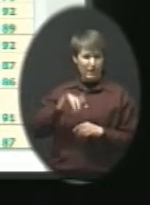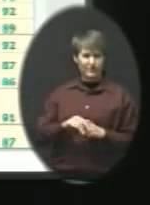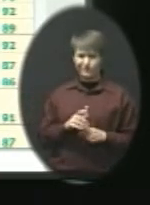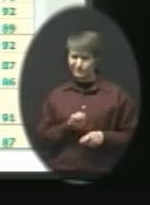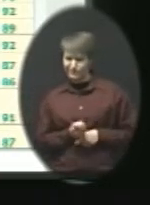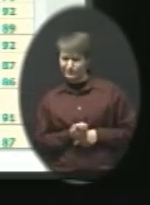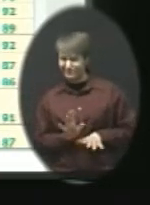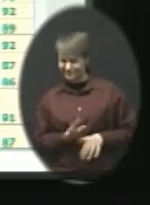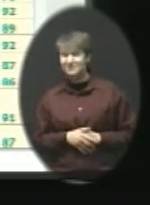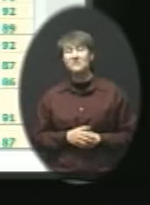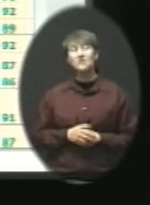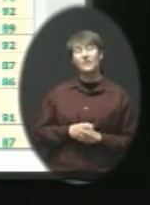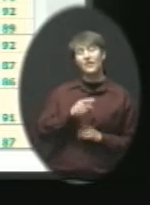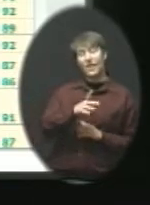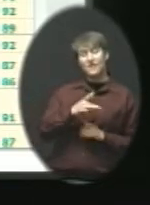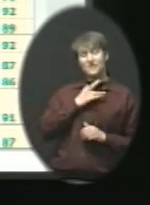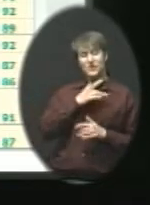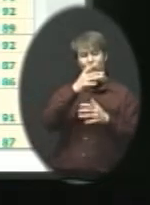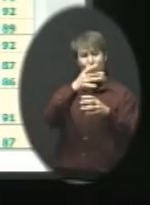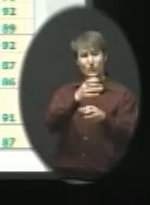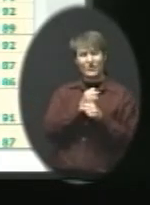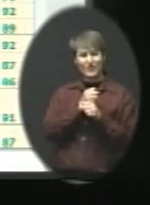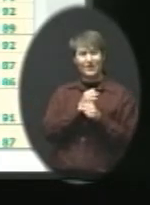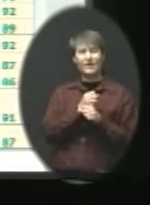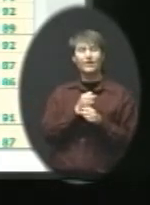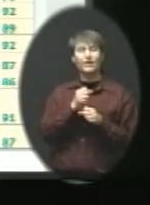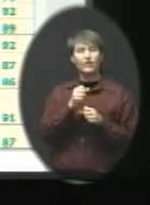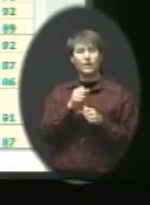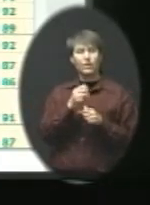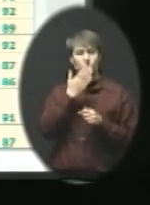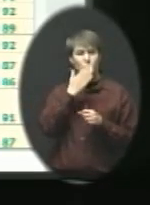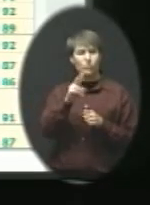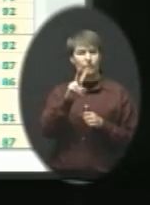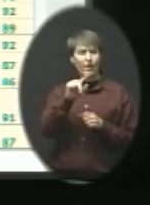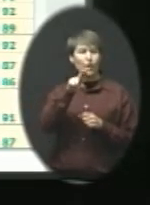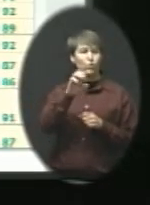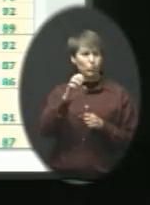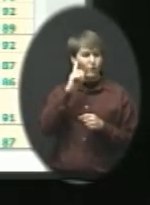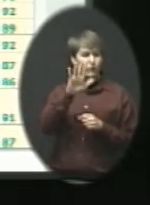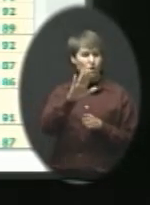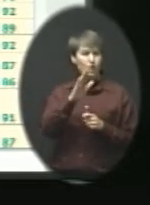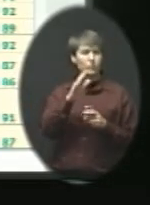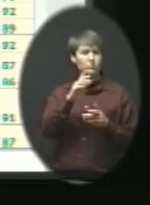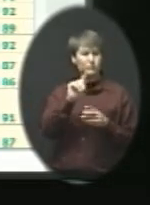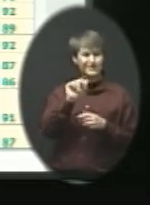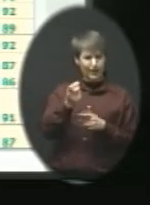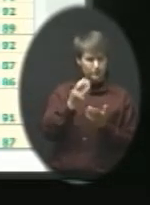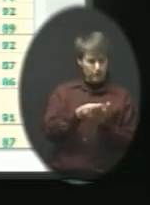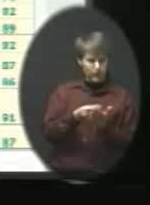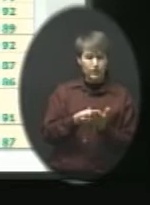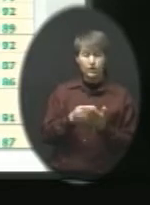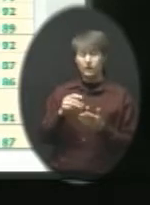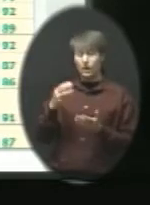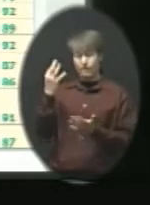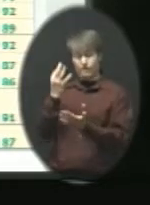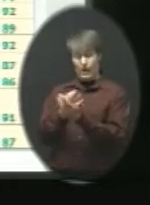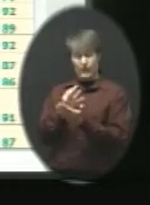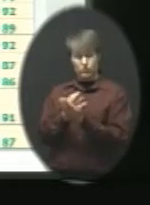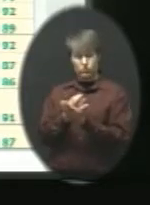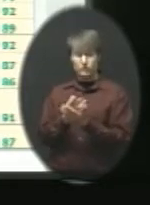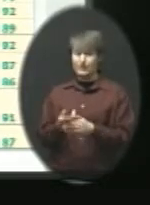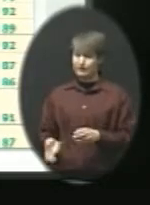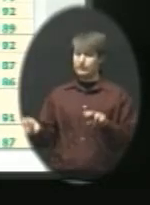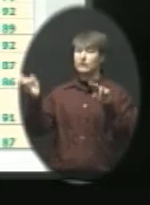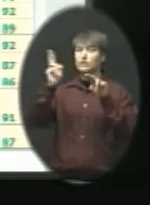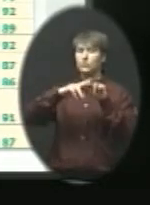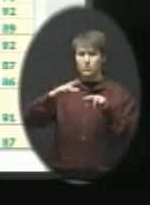joke. They feel like they're getting a value for their tax dollar. Financially, a big increase, knowing how we're doing as